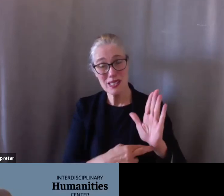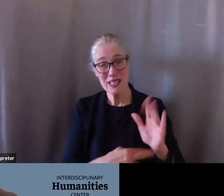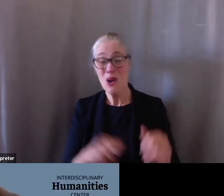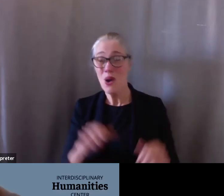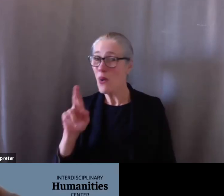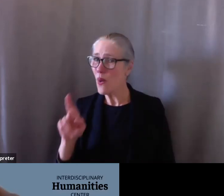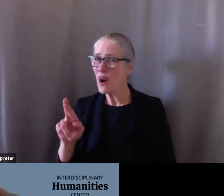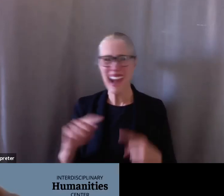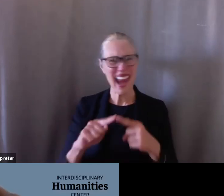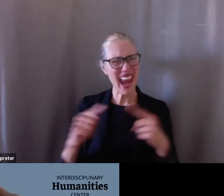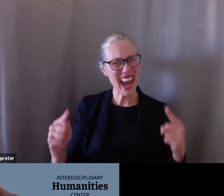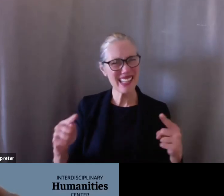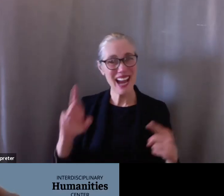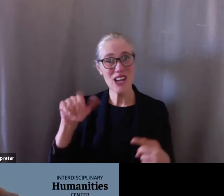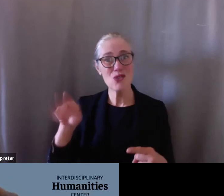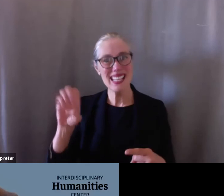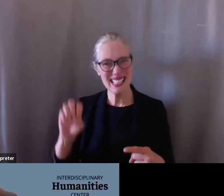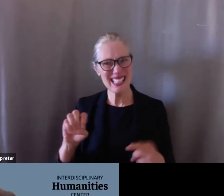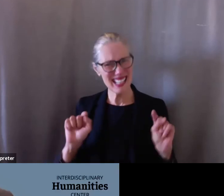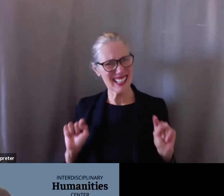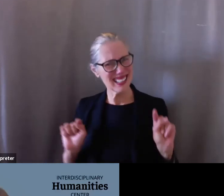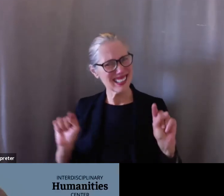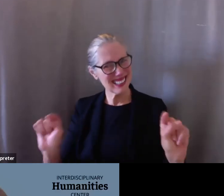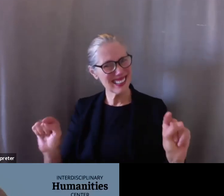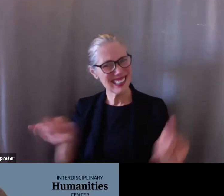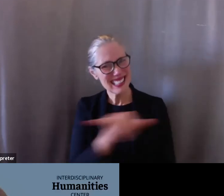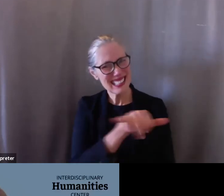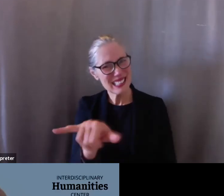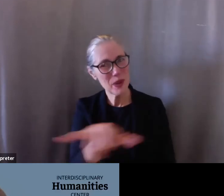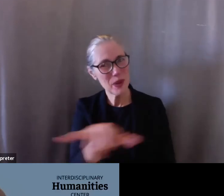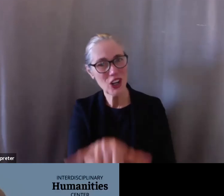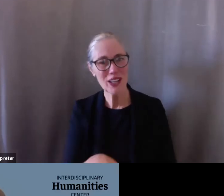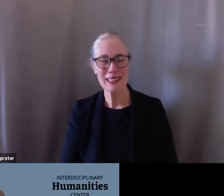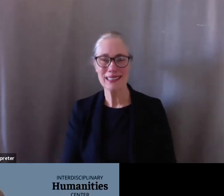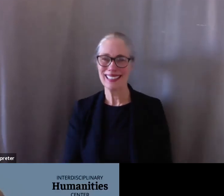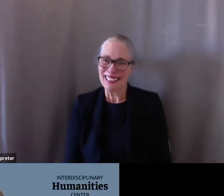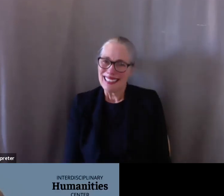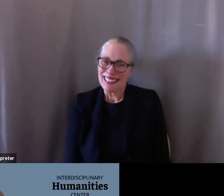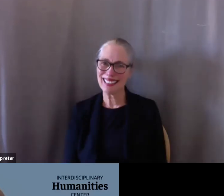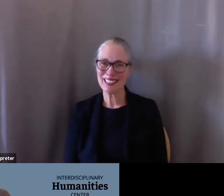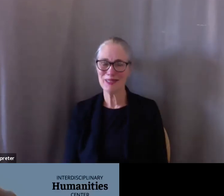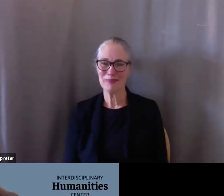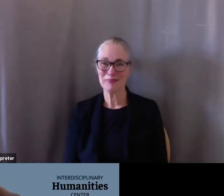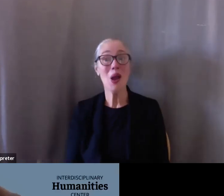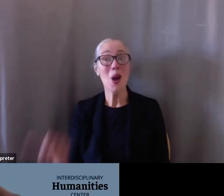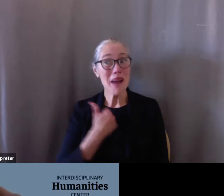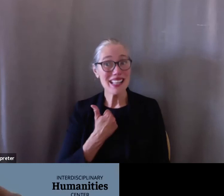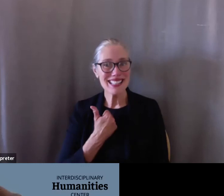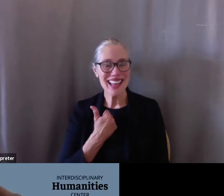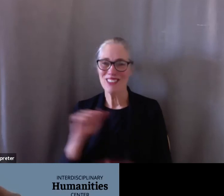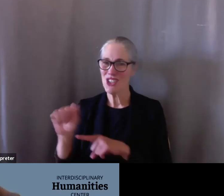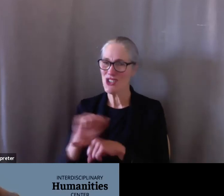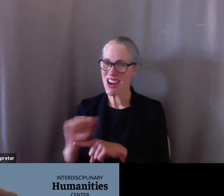apologize constantly to my students when they're taking courses like 17B or my Civil War course. But obviously